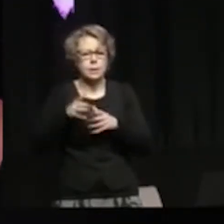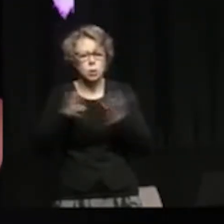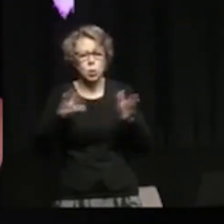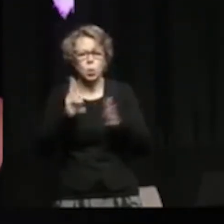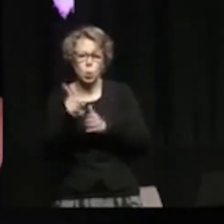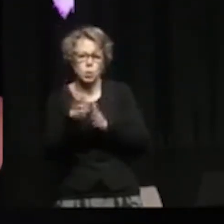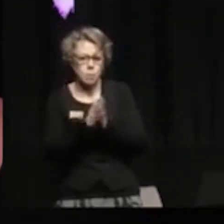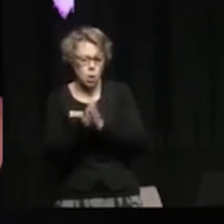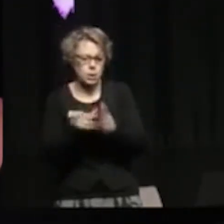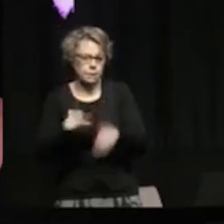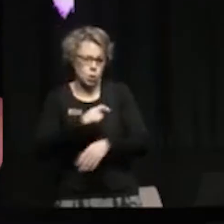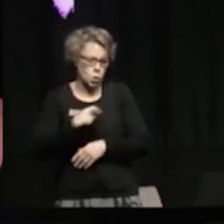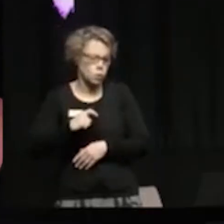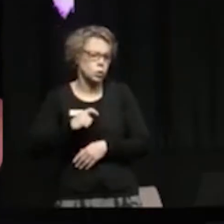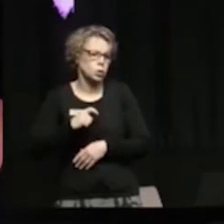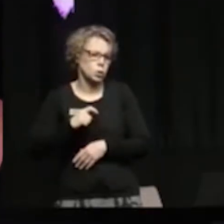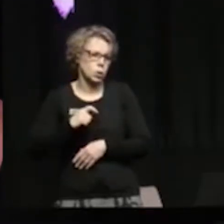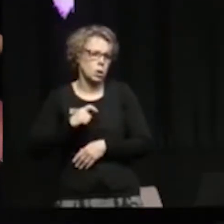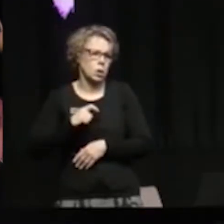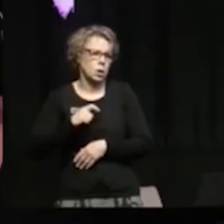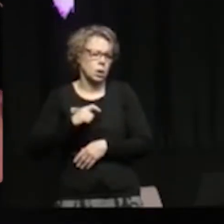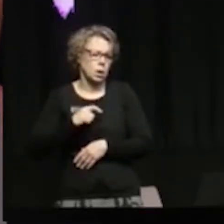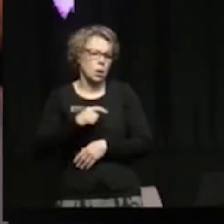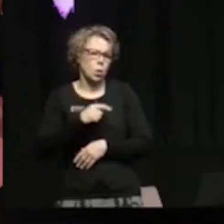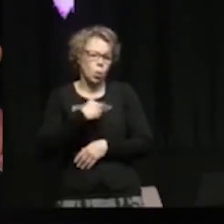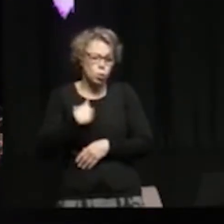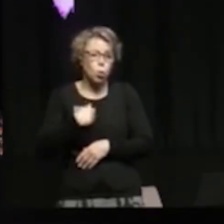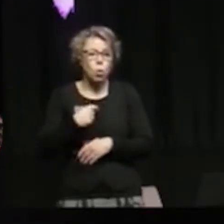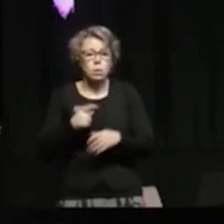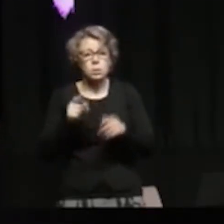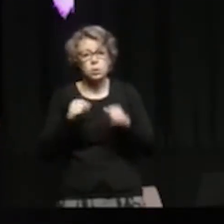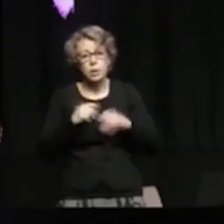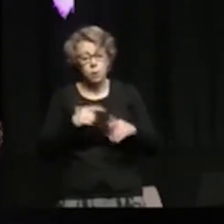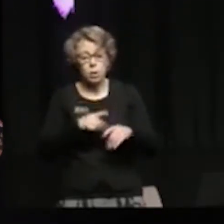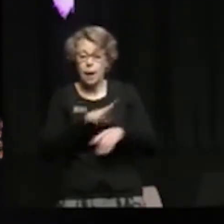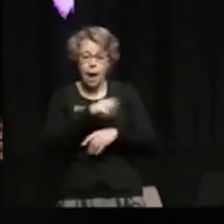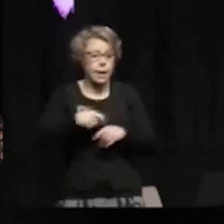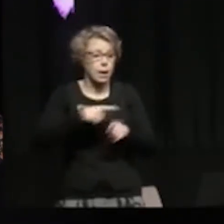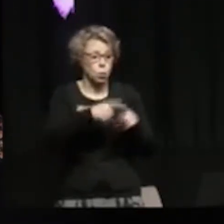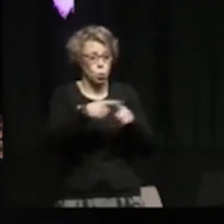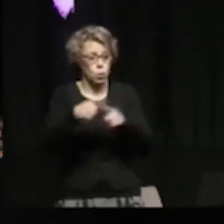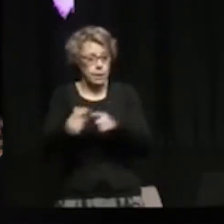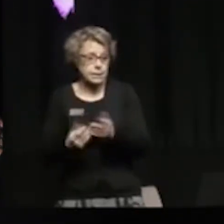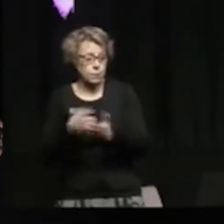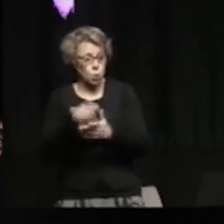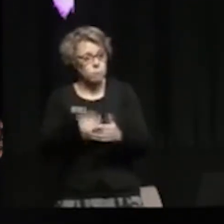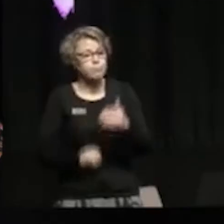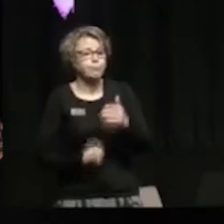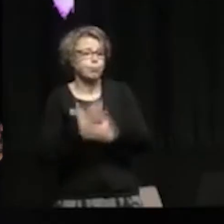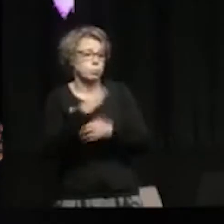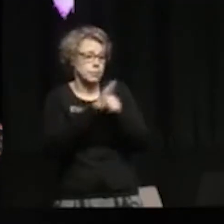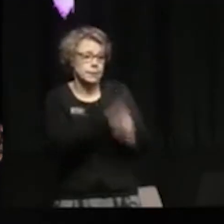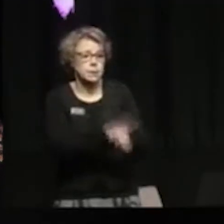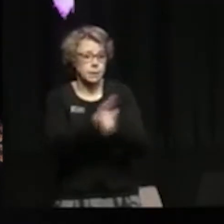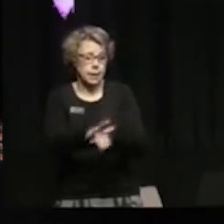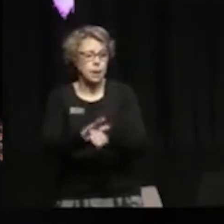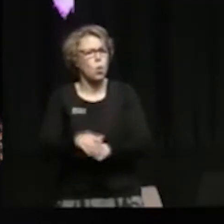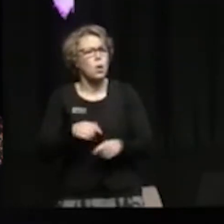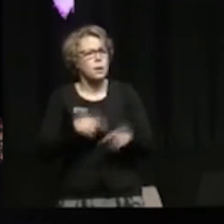all. So there is a great risk of coming up discrimination in all those